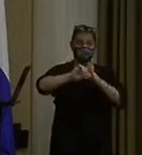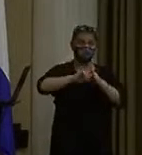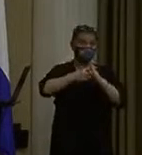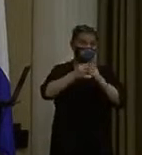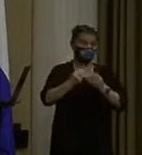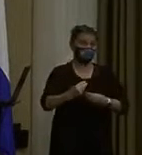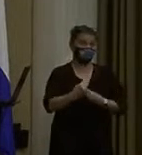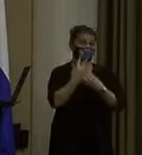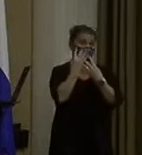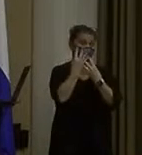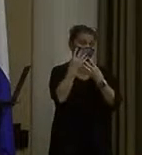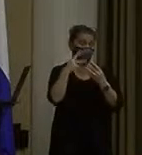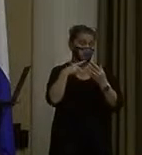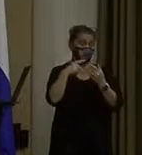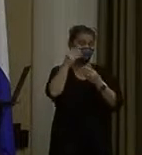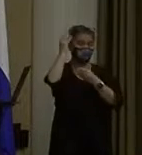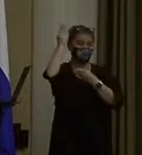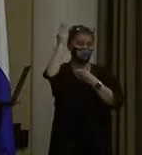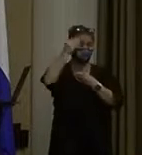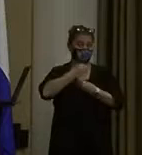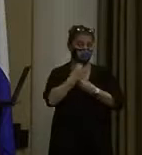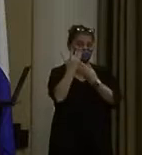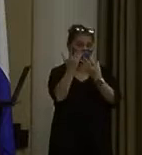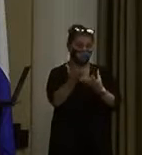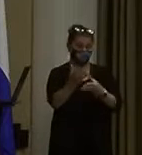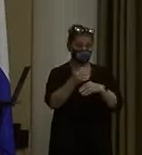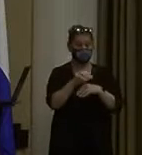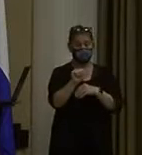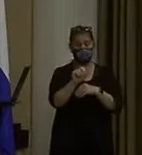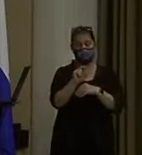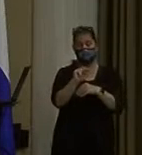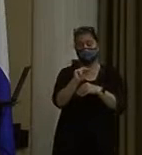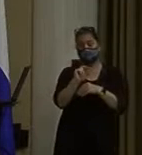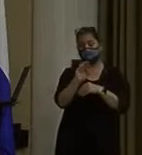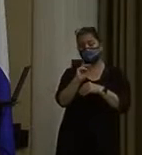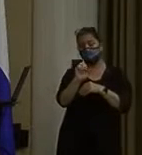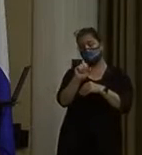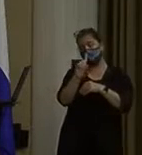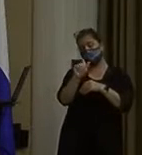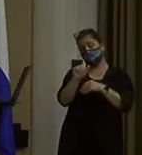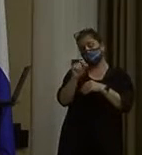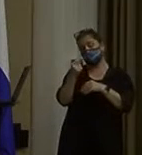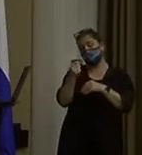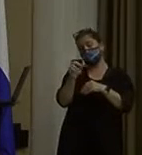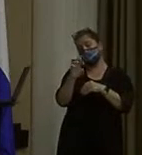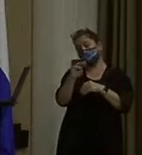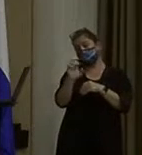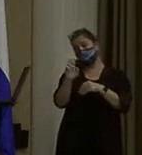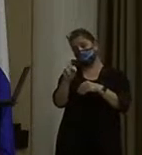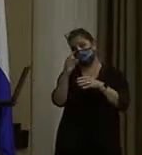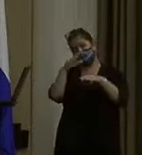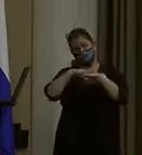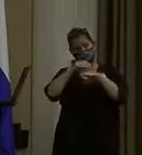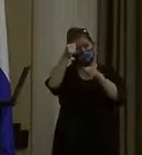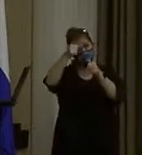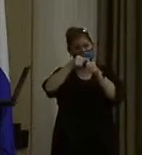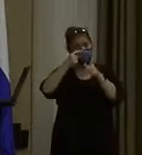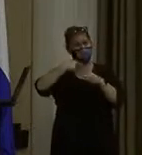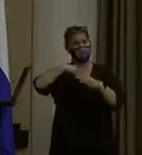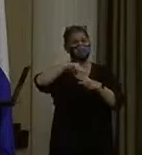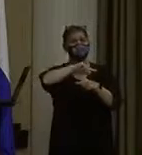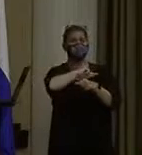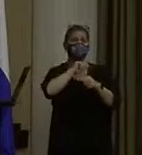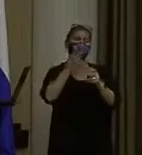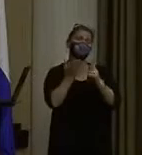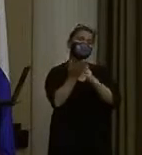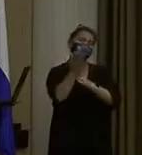poem, the past National Youth Poet Laureate, Amanda Gorman, reminds us, among countless